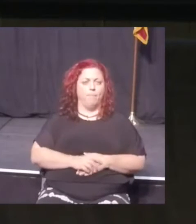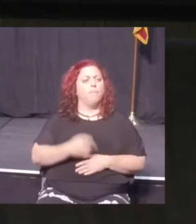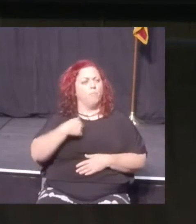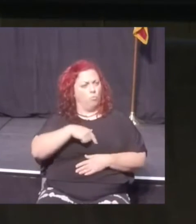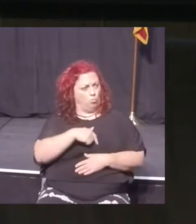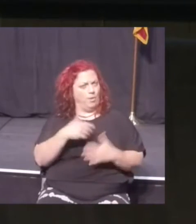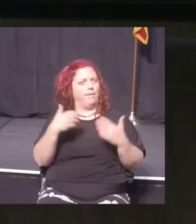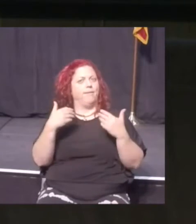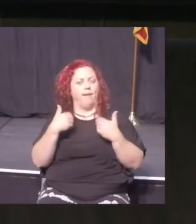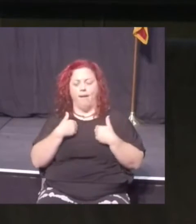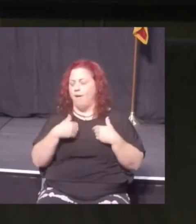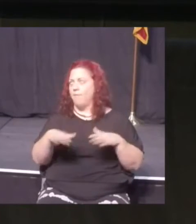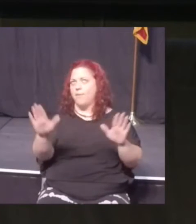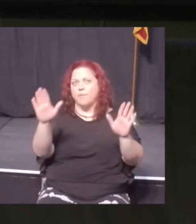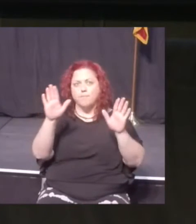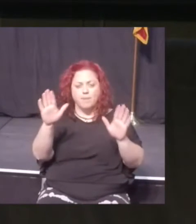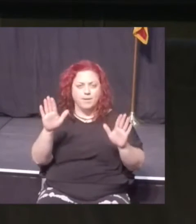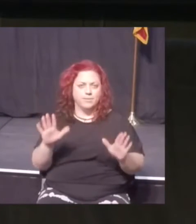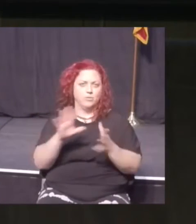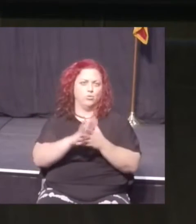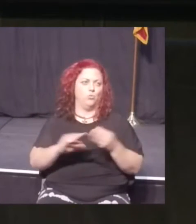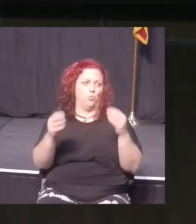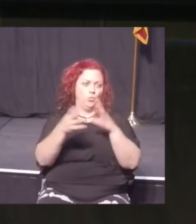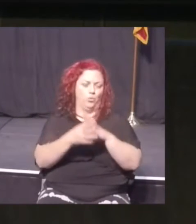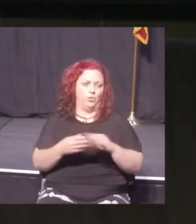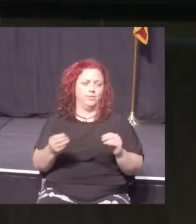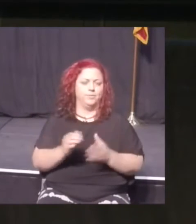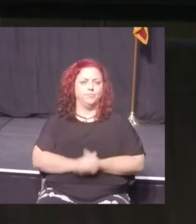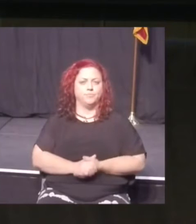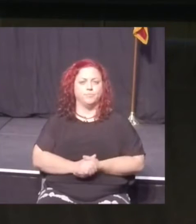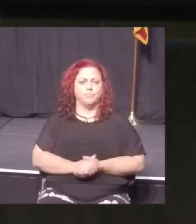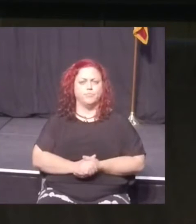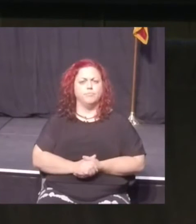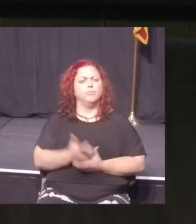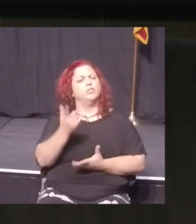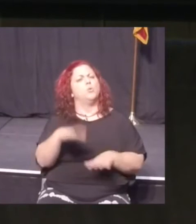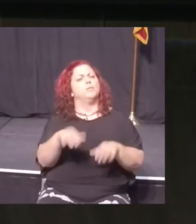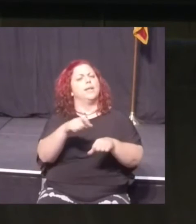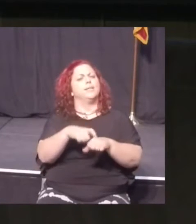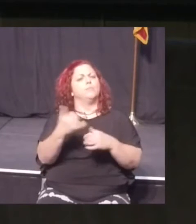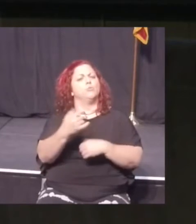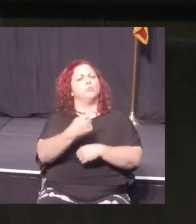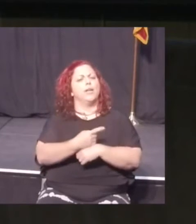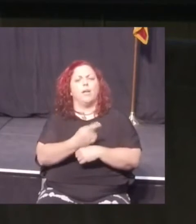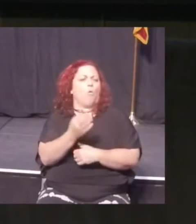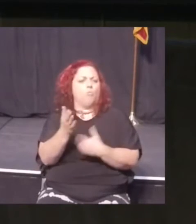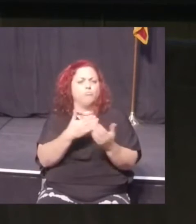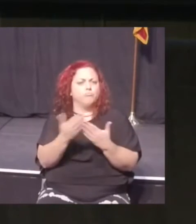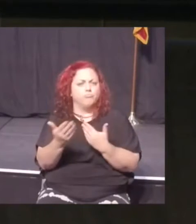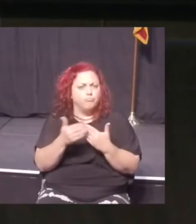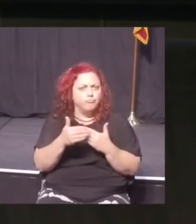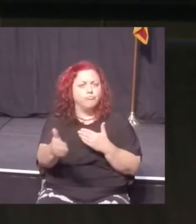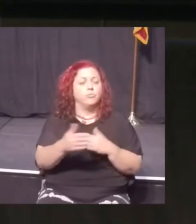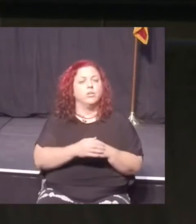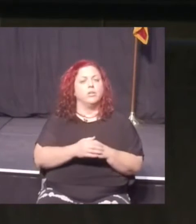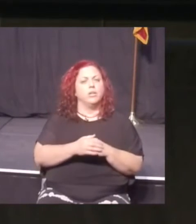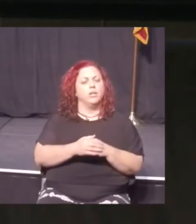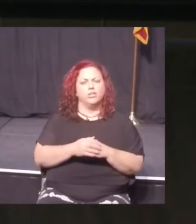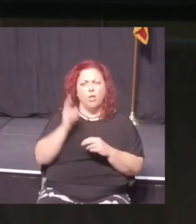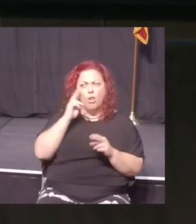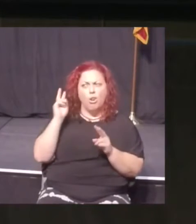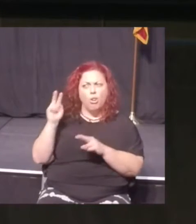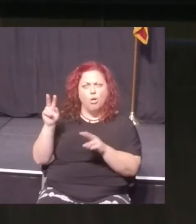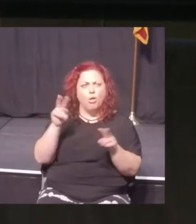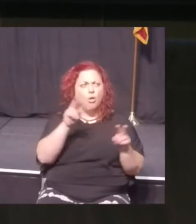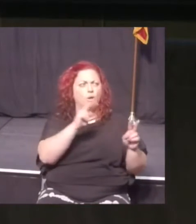We have an amazing story to tell. Take a moment today or whenever you can to look at the